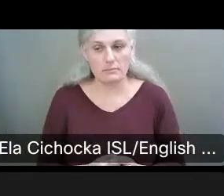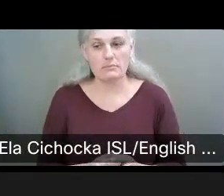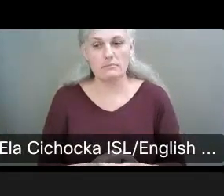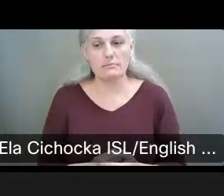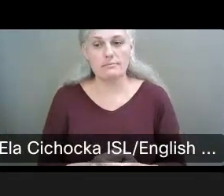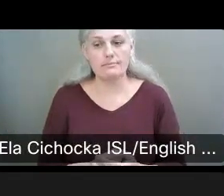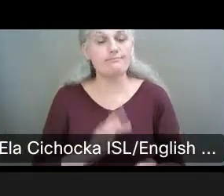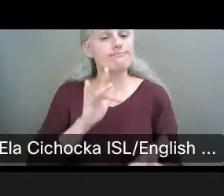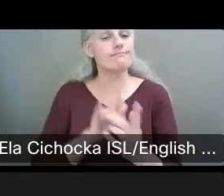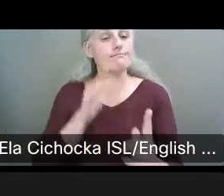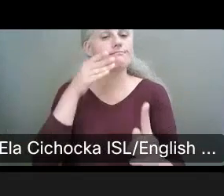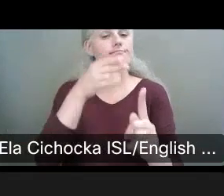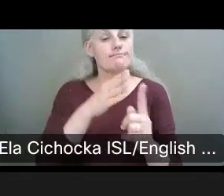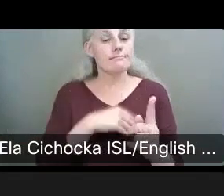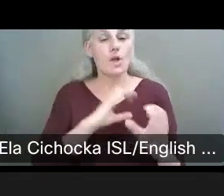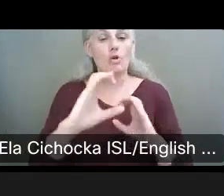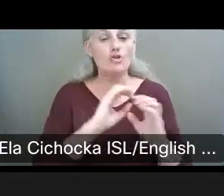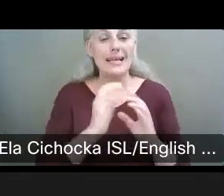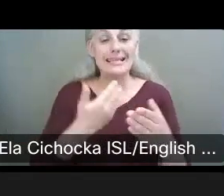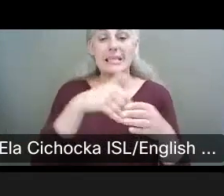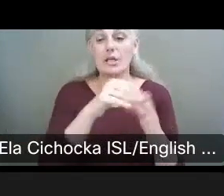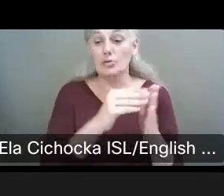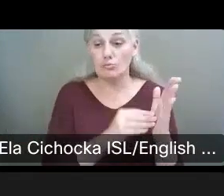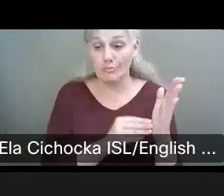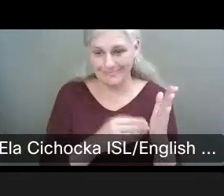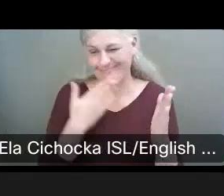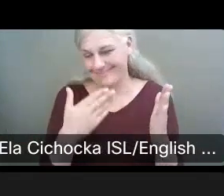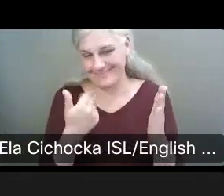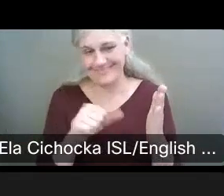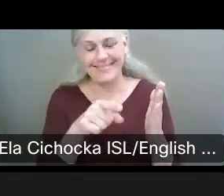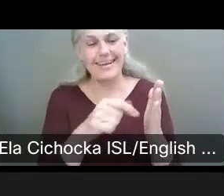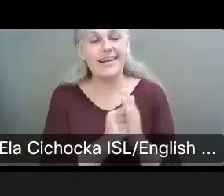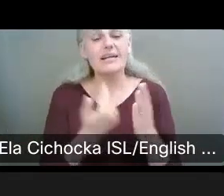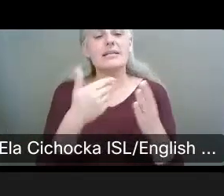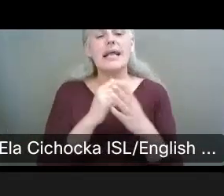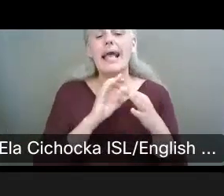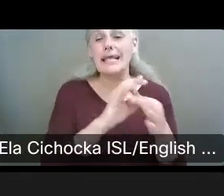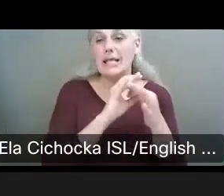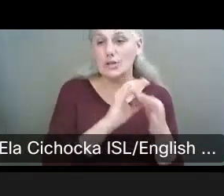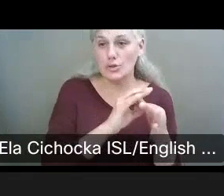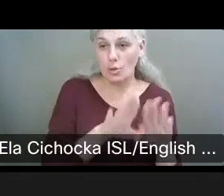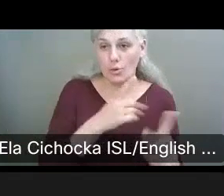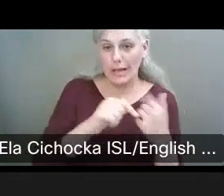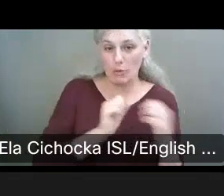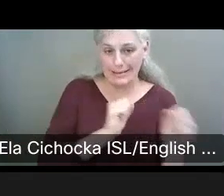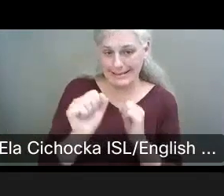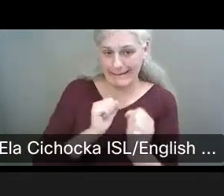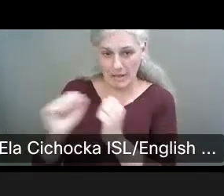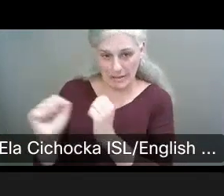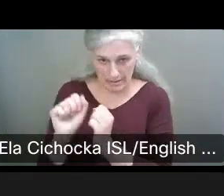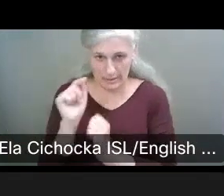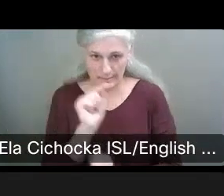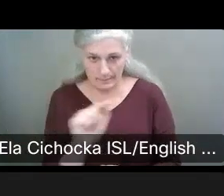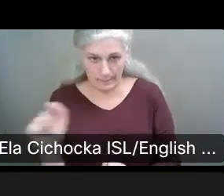that communication and engagement program is, there it is, thank you so much, is engaging with our services in